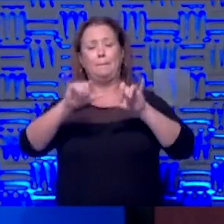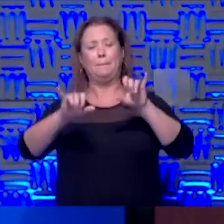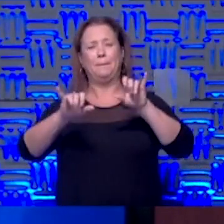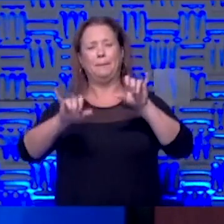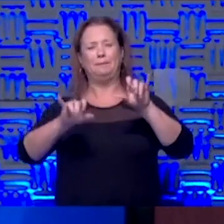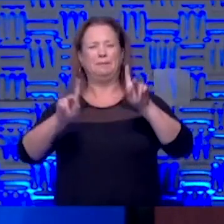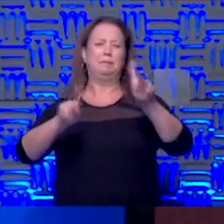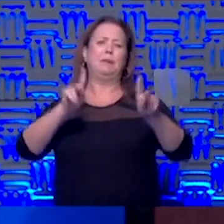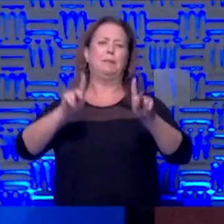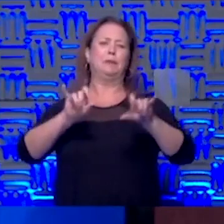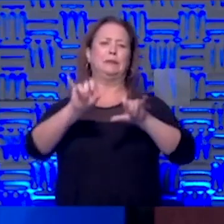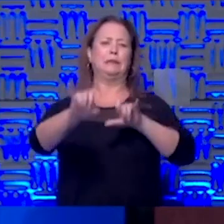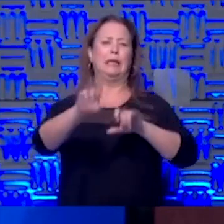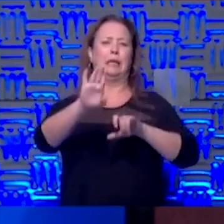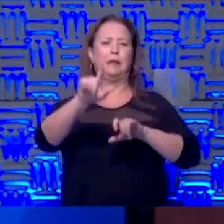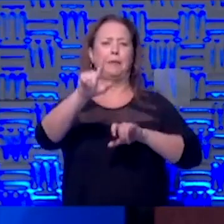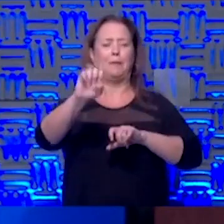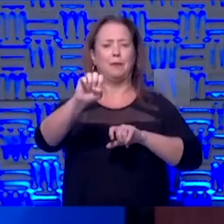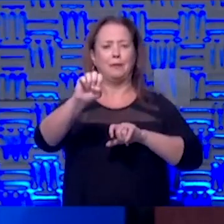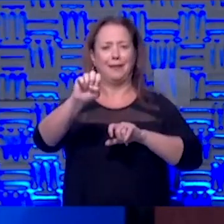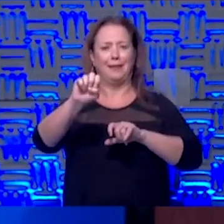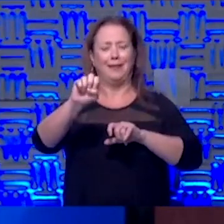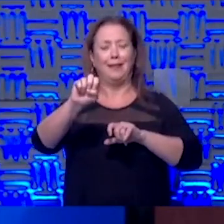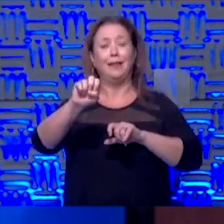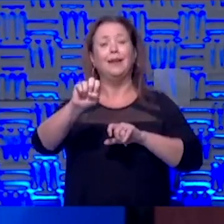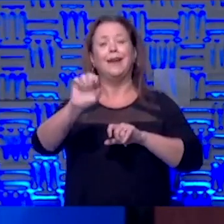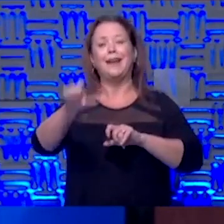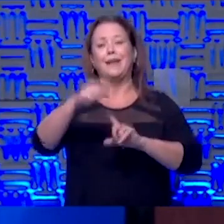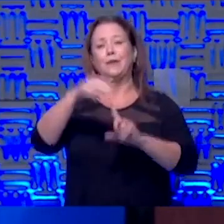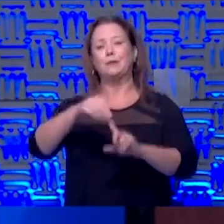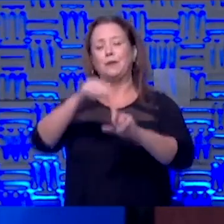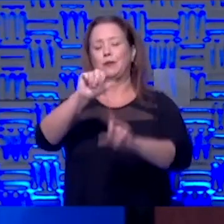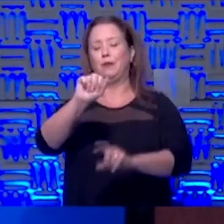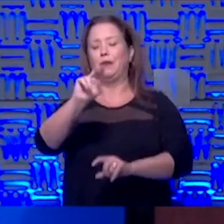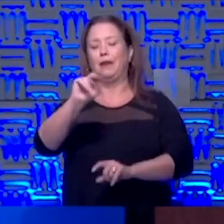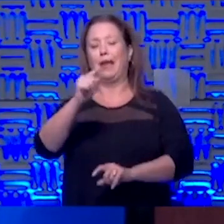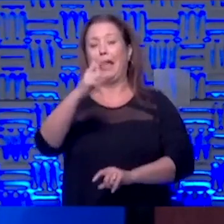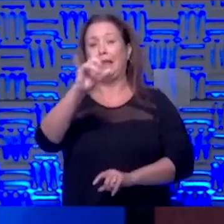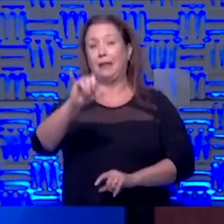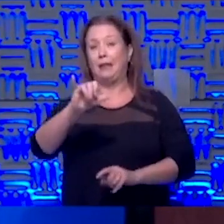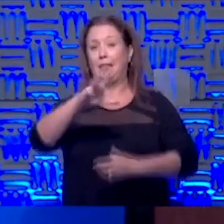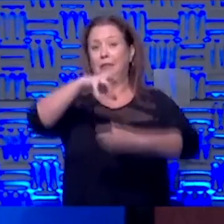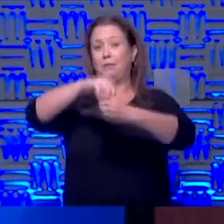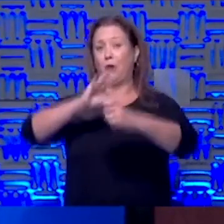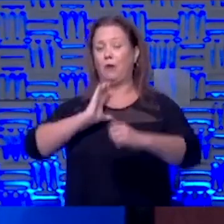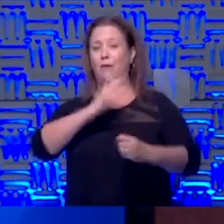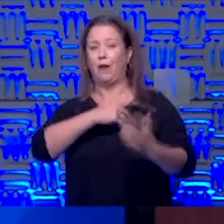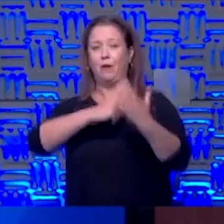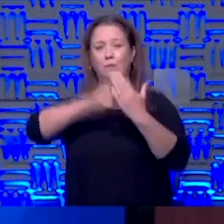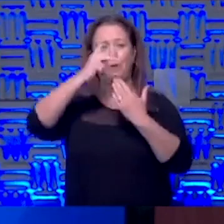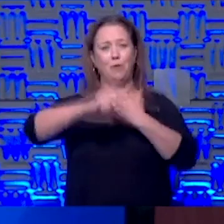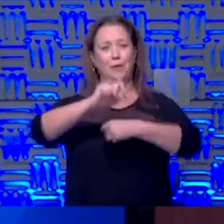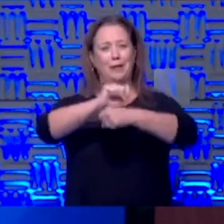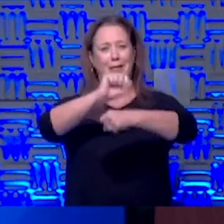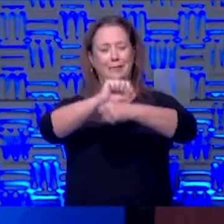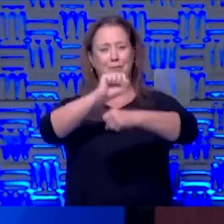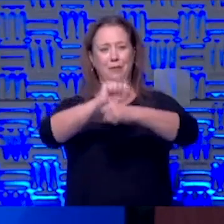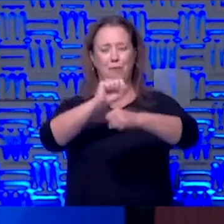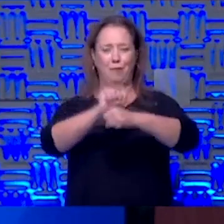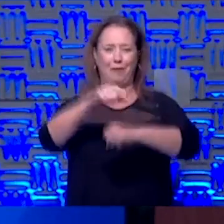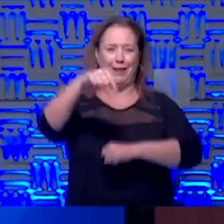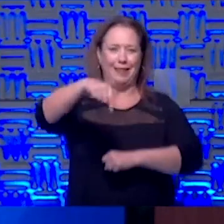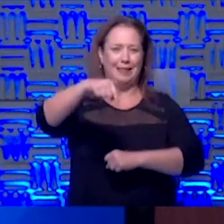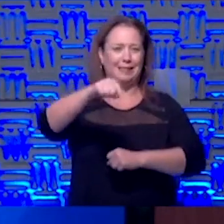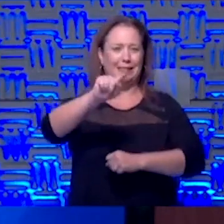kind of a special day for another young man, Anthony. As you guys know, Anthony is part of our program here. He has been working so hard. He keeps his show